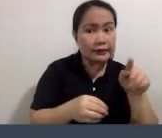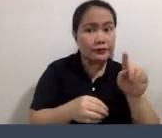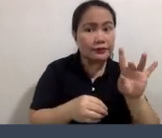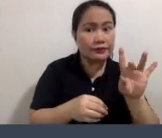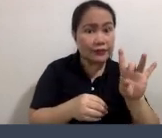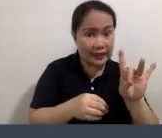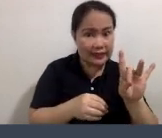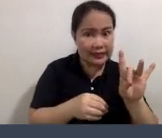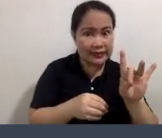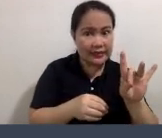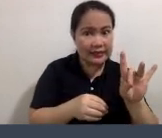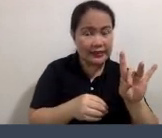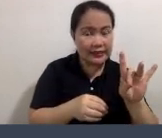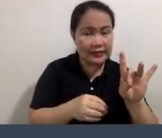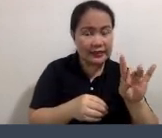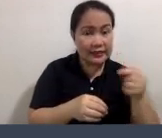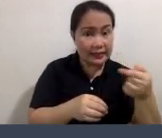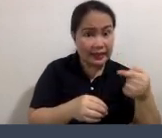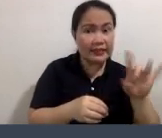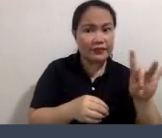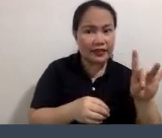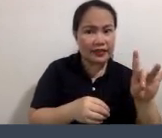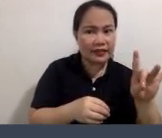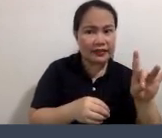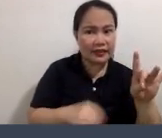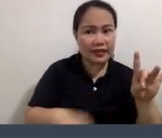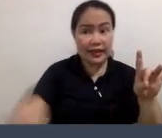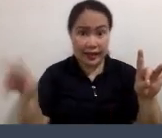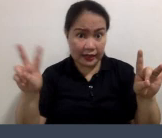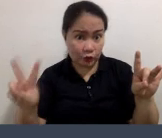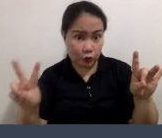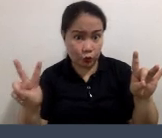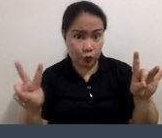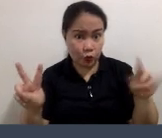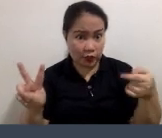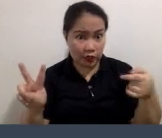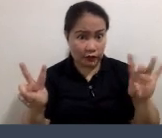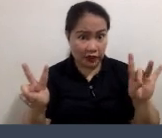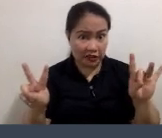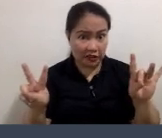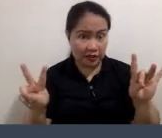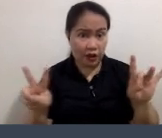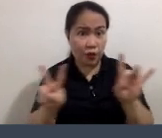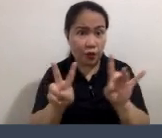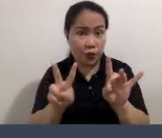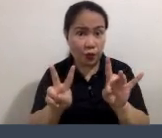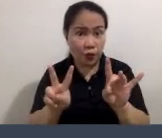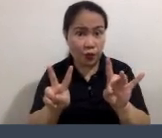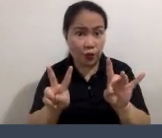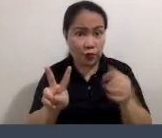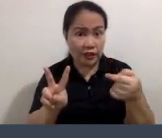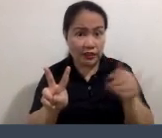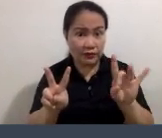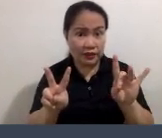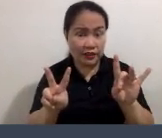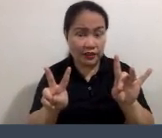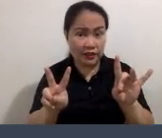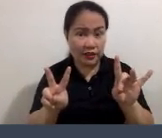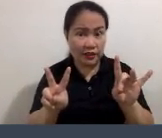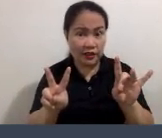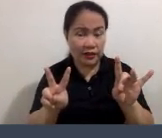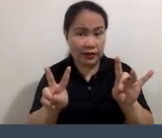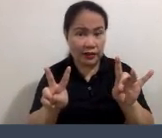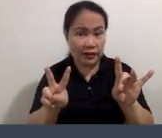that is negative 8 kasi same sign, add, and then keep the common sign. So, ayun. And then,